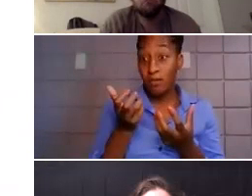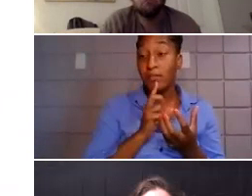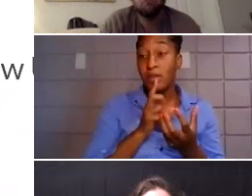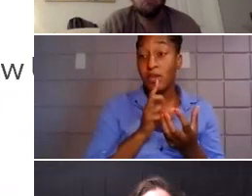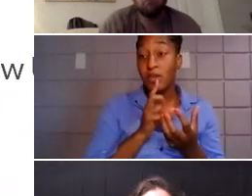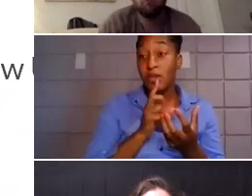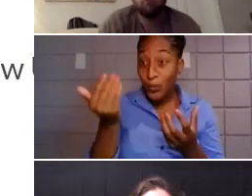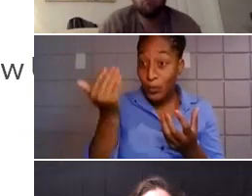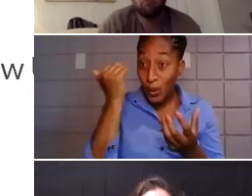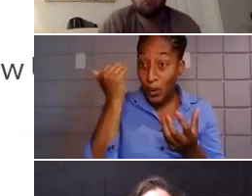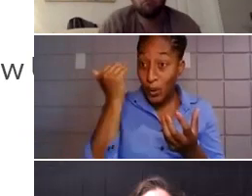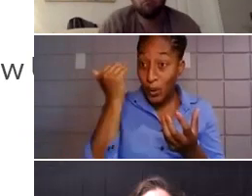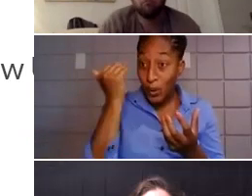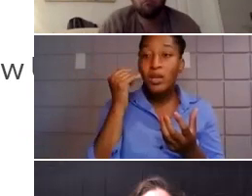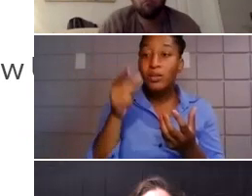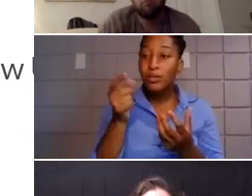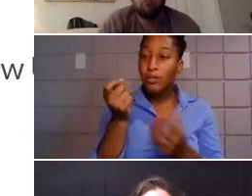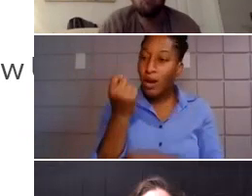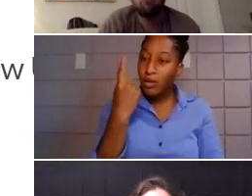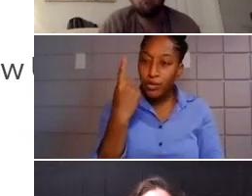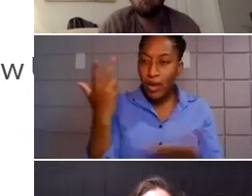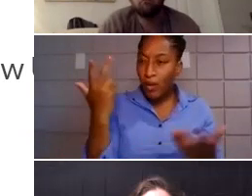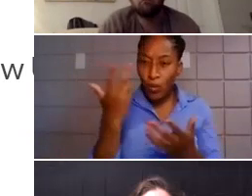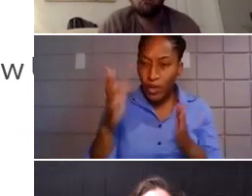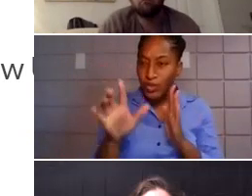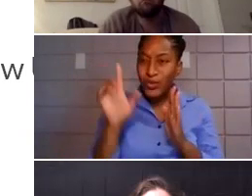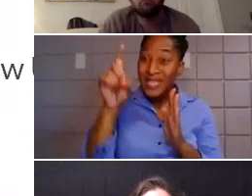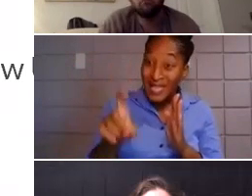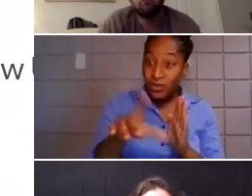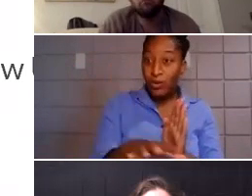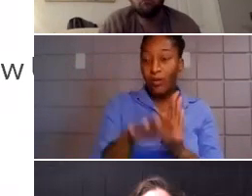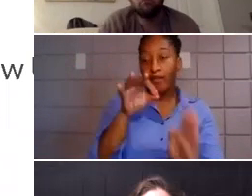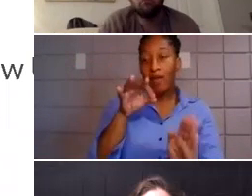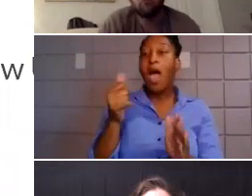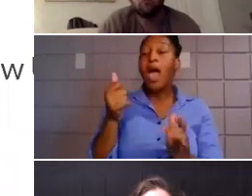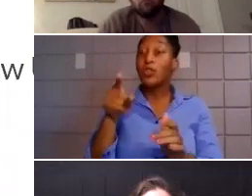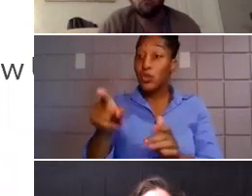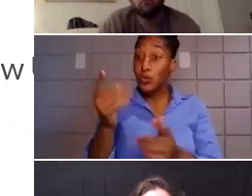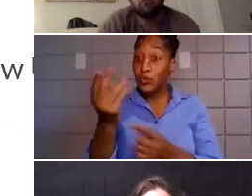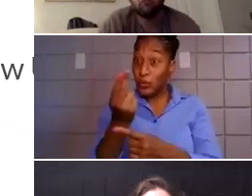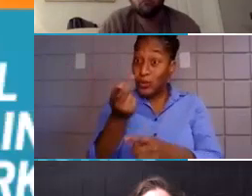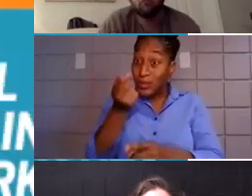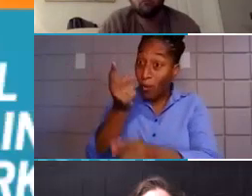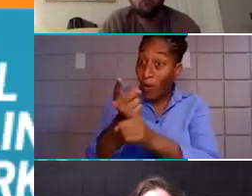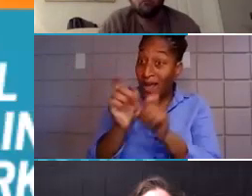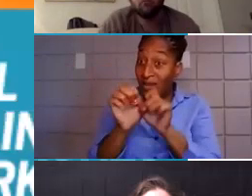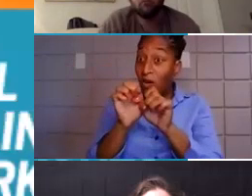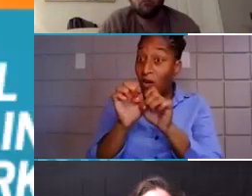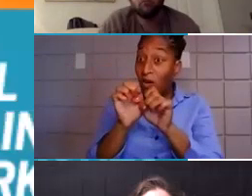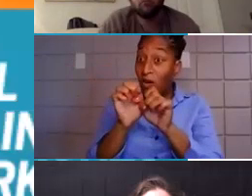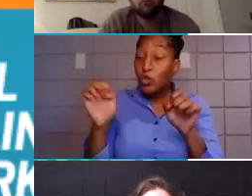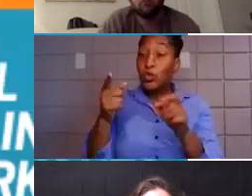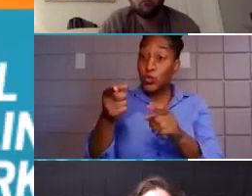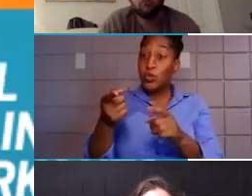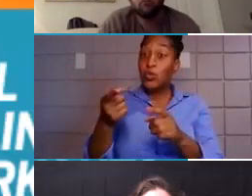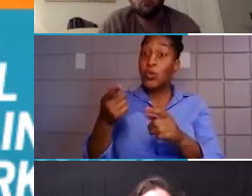did you understand what you're being asked to find? Did you utilize the correct formula, substitute incorrectly? And then the rounding issue